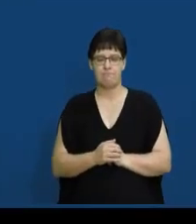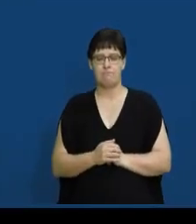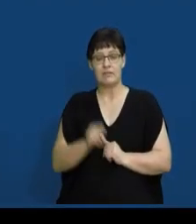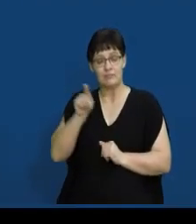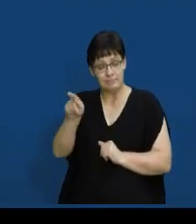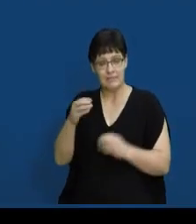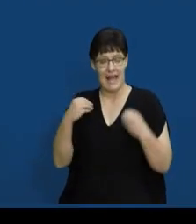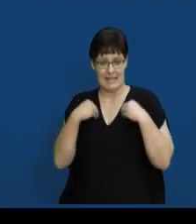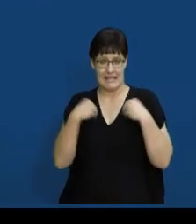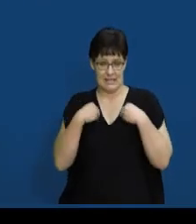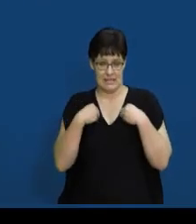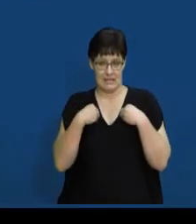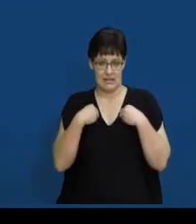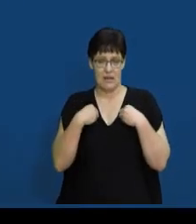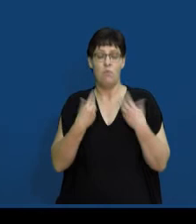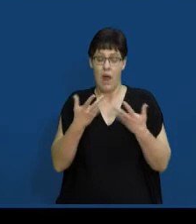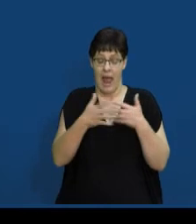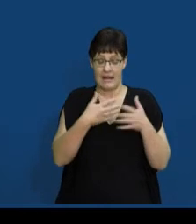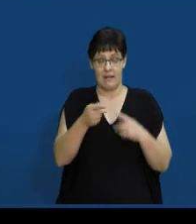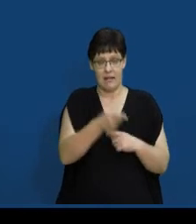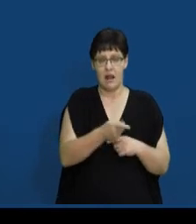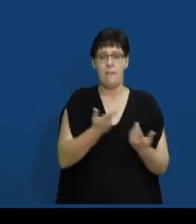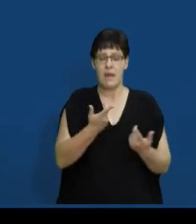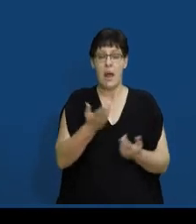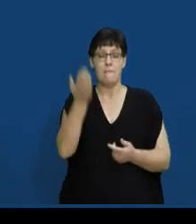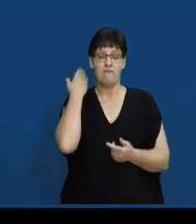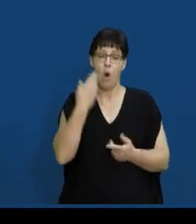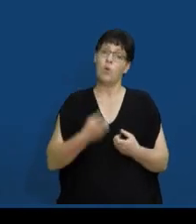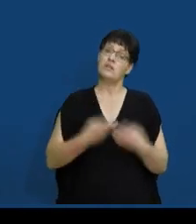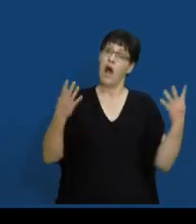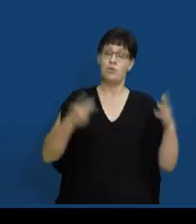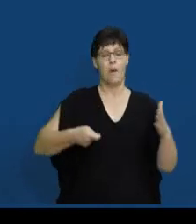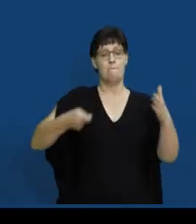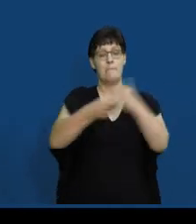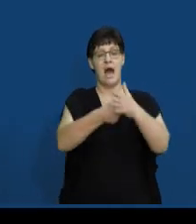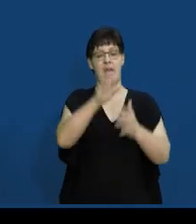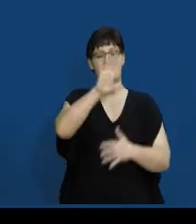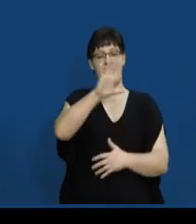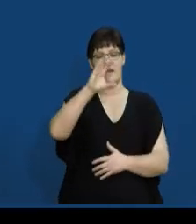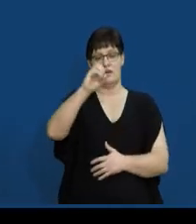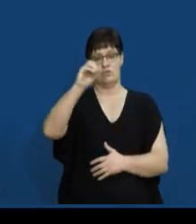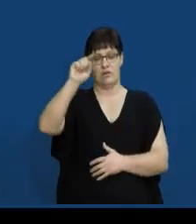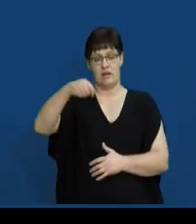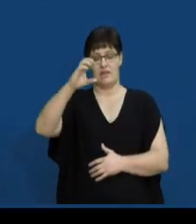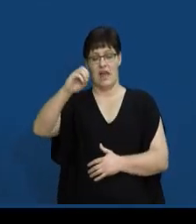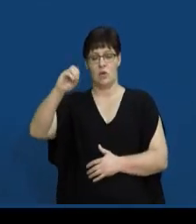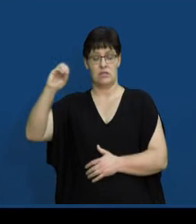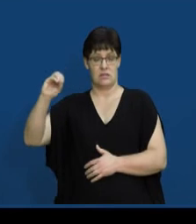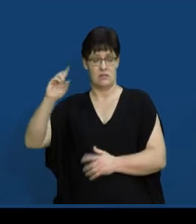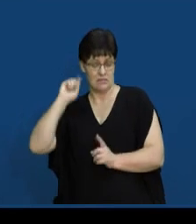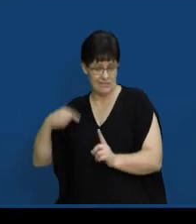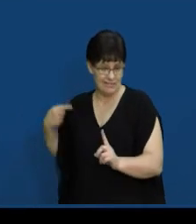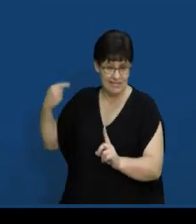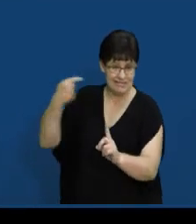asset that we are dealing with, it cost us initially 500,000. To date,